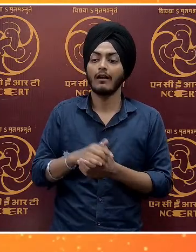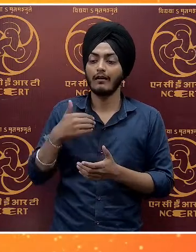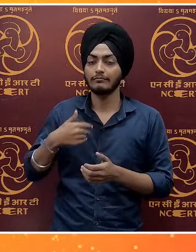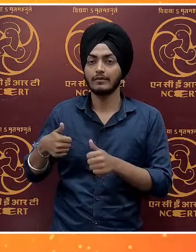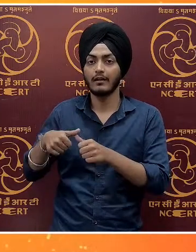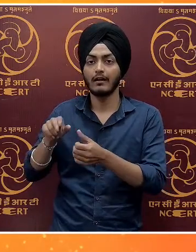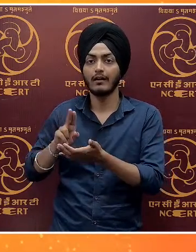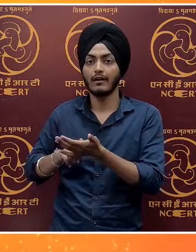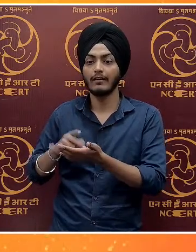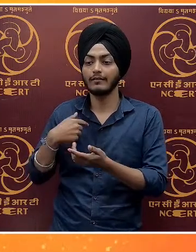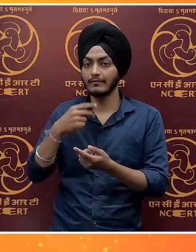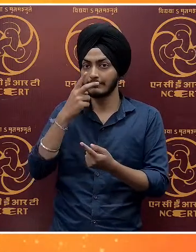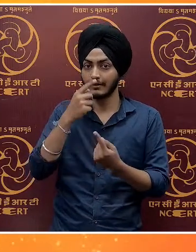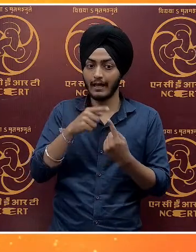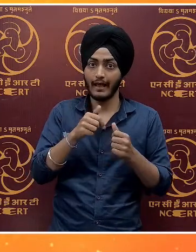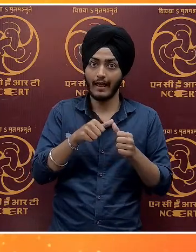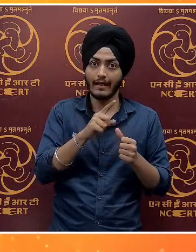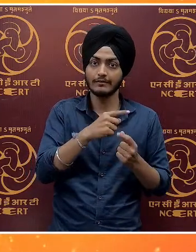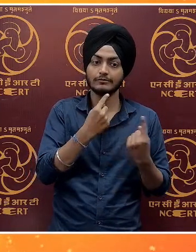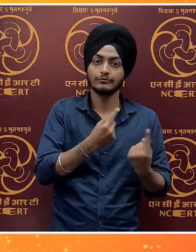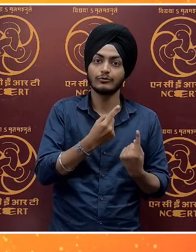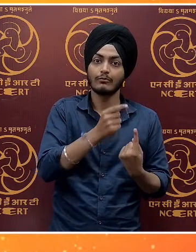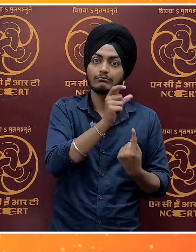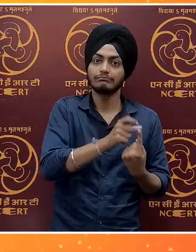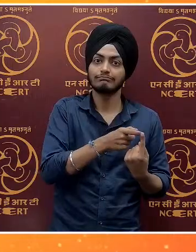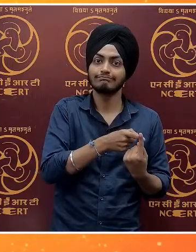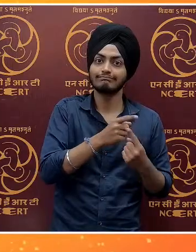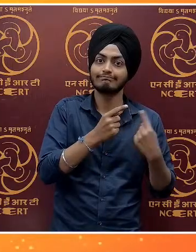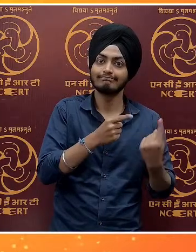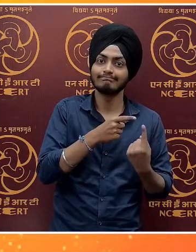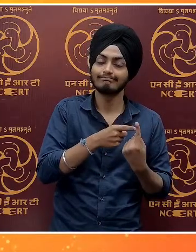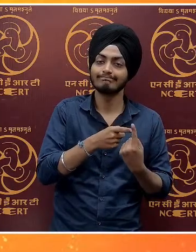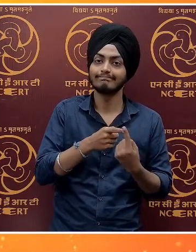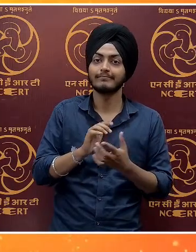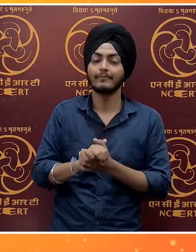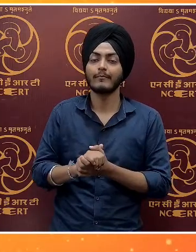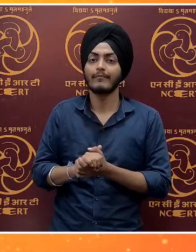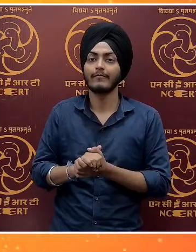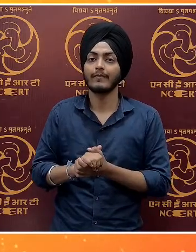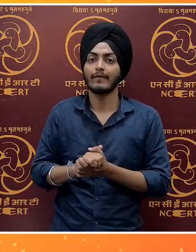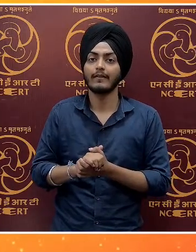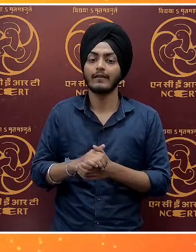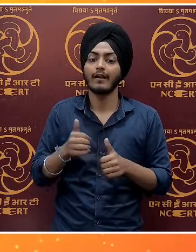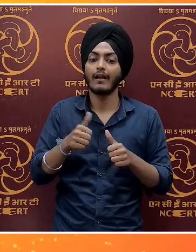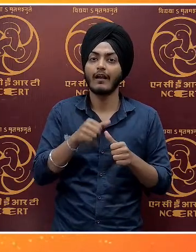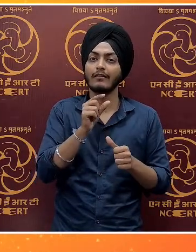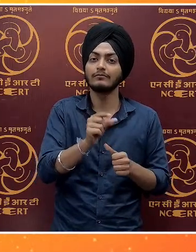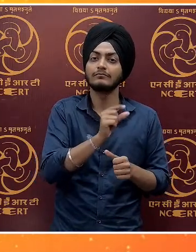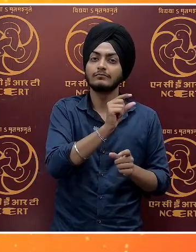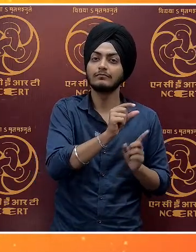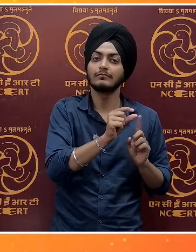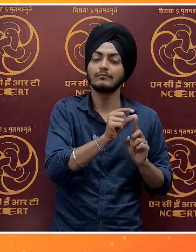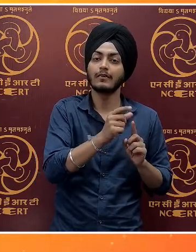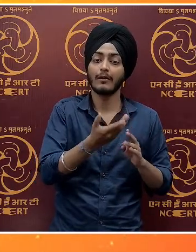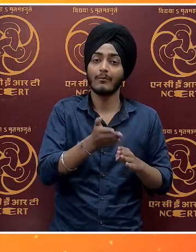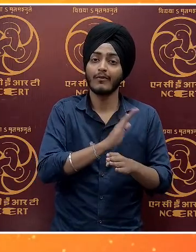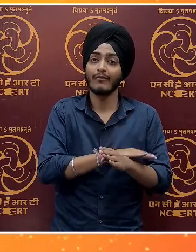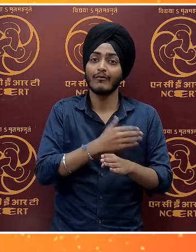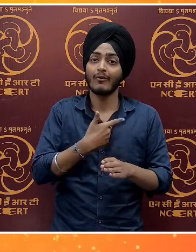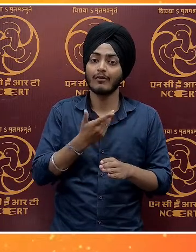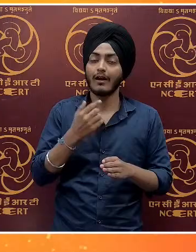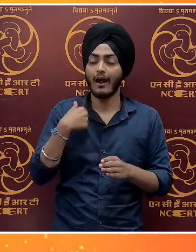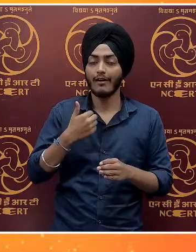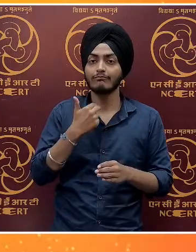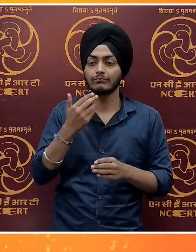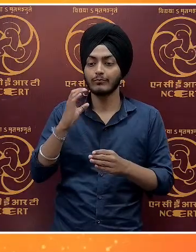object, singular noun. We place it before it. A is placed before the consonant